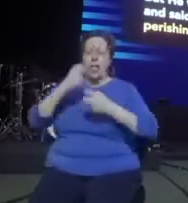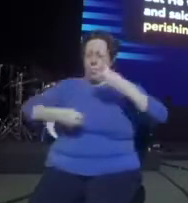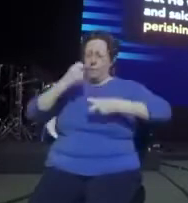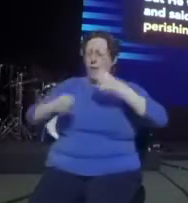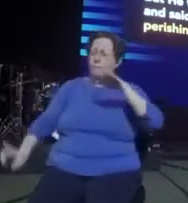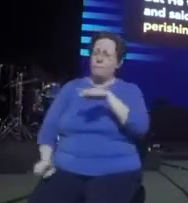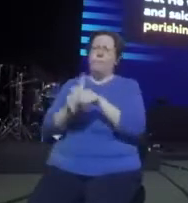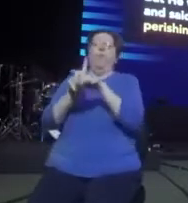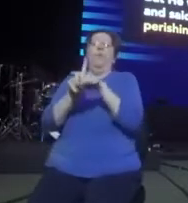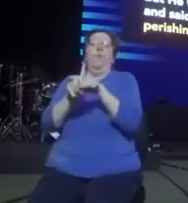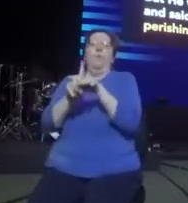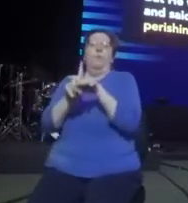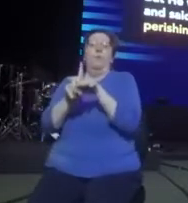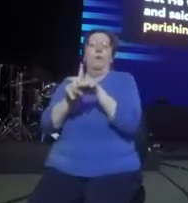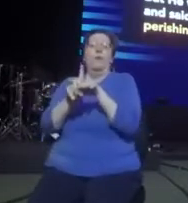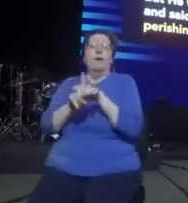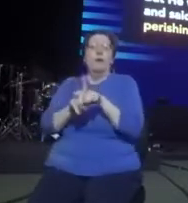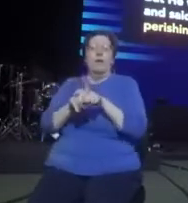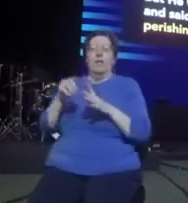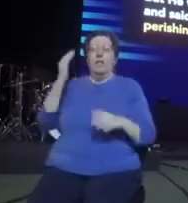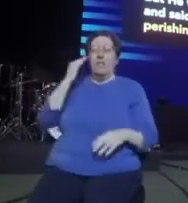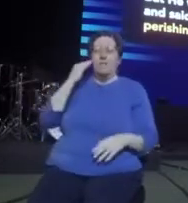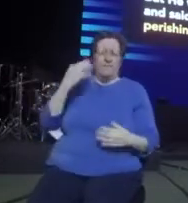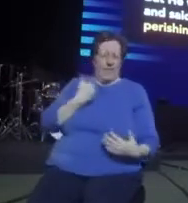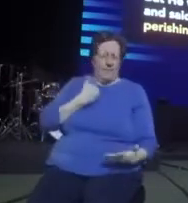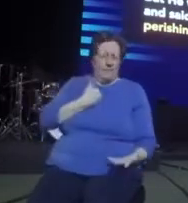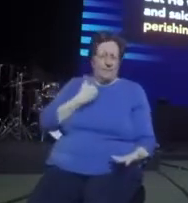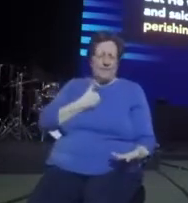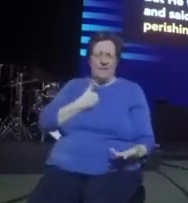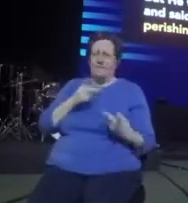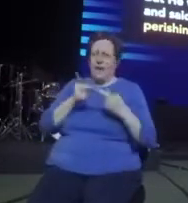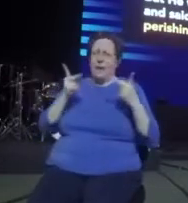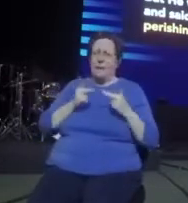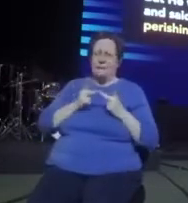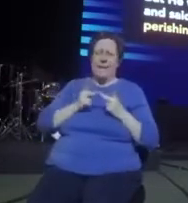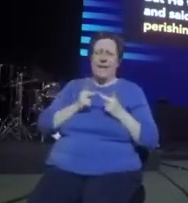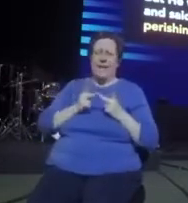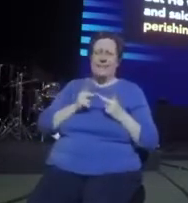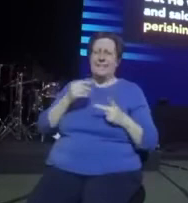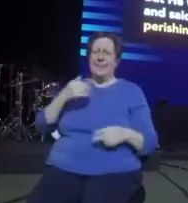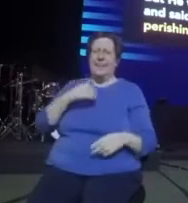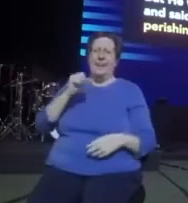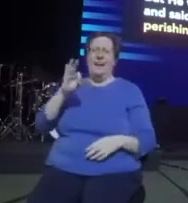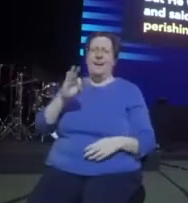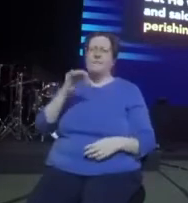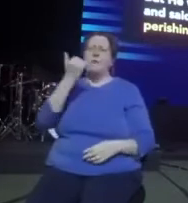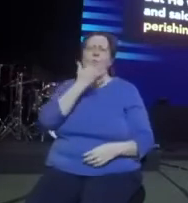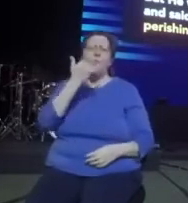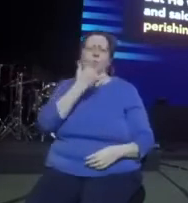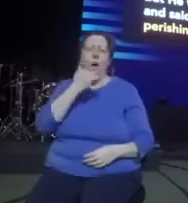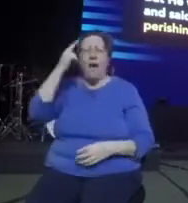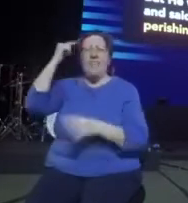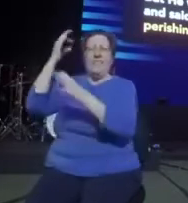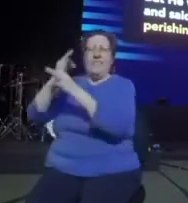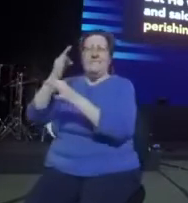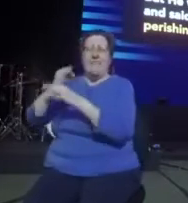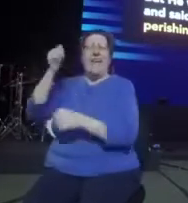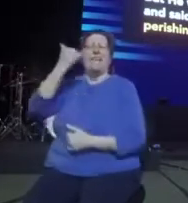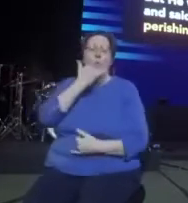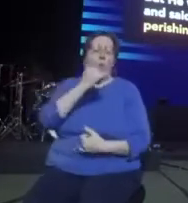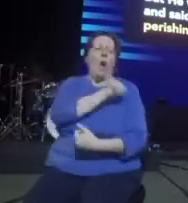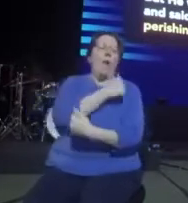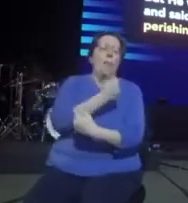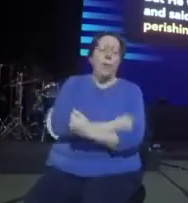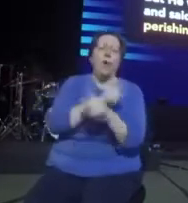that challenged who he was, they found themselves in a place of compromise and misplacing the real